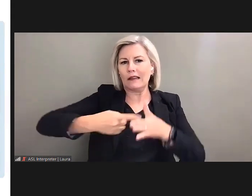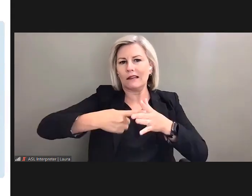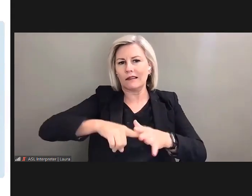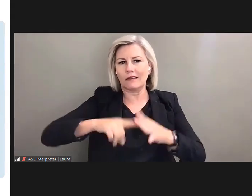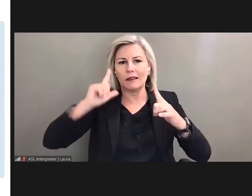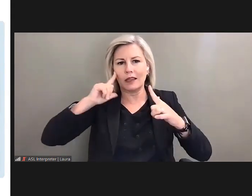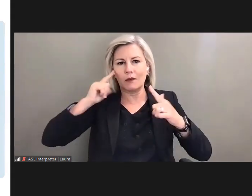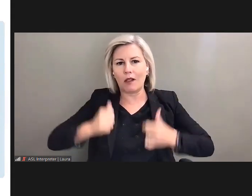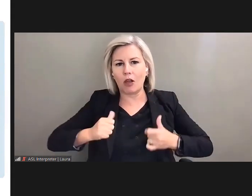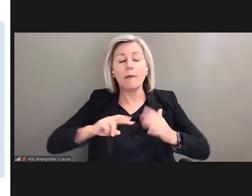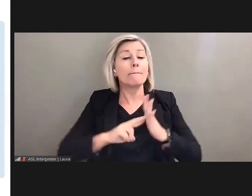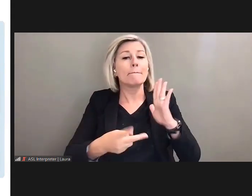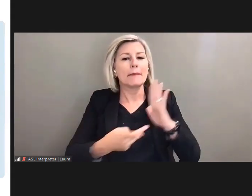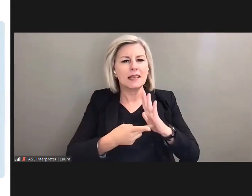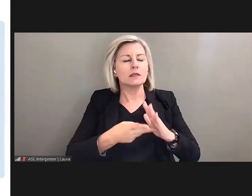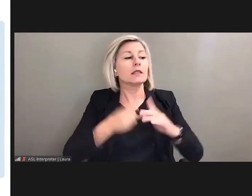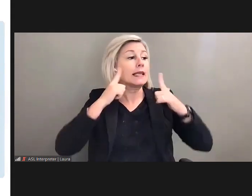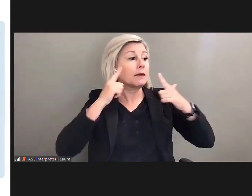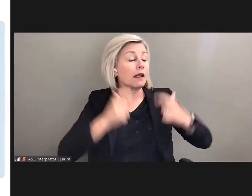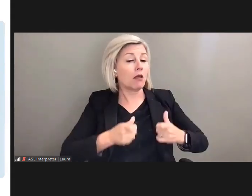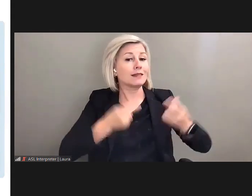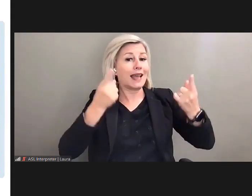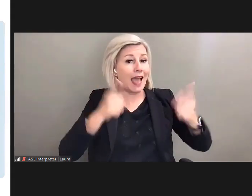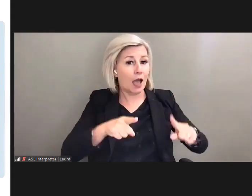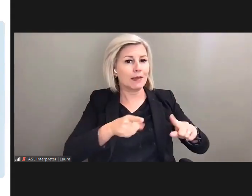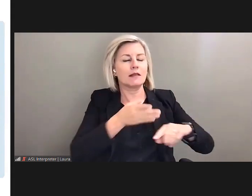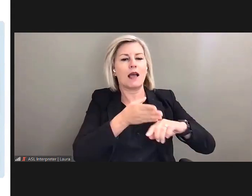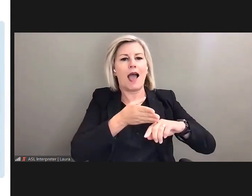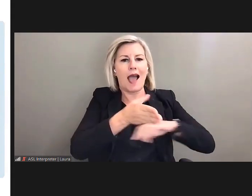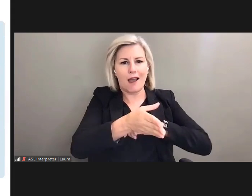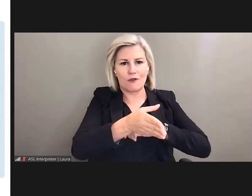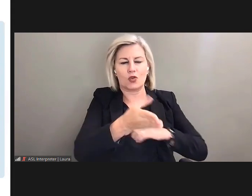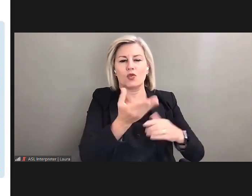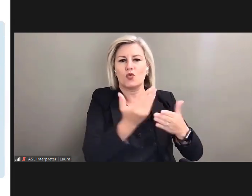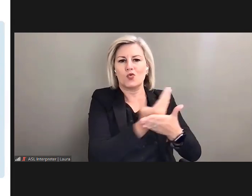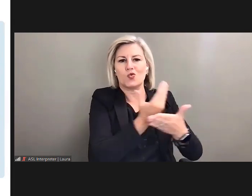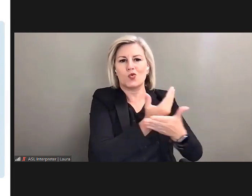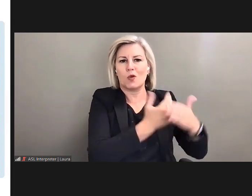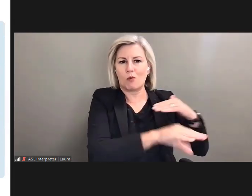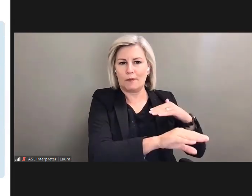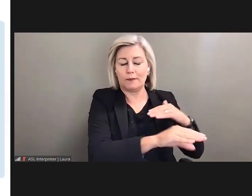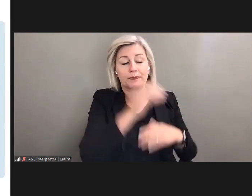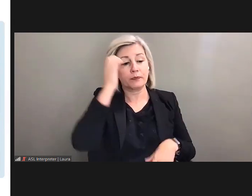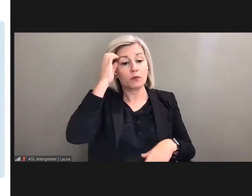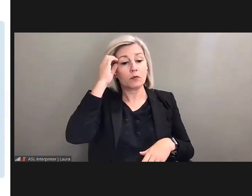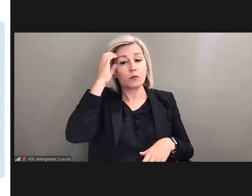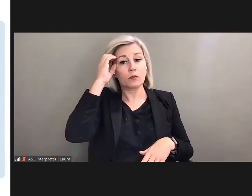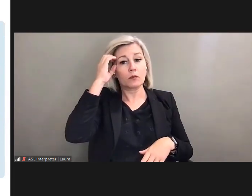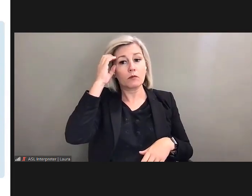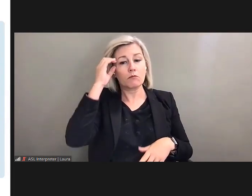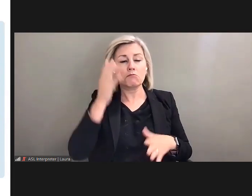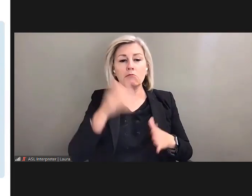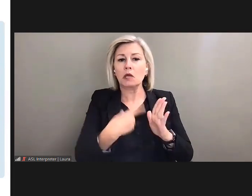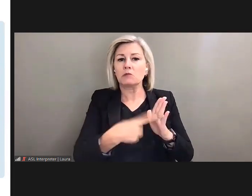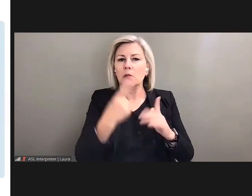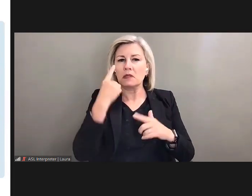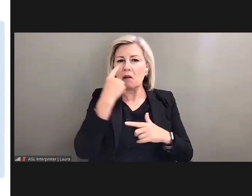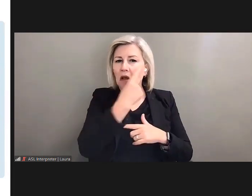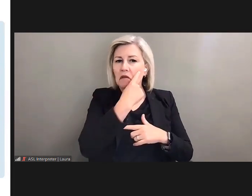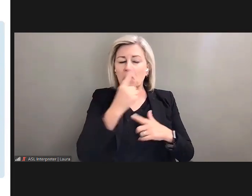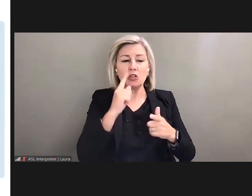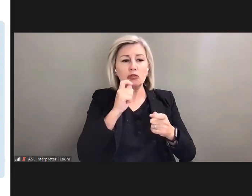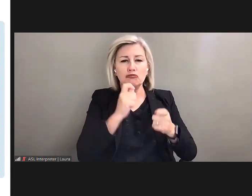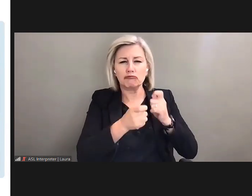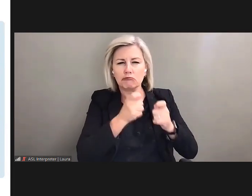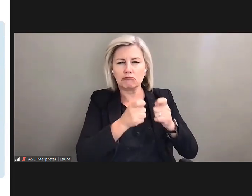it's acquired after the newborn period. And again, similar to subtle changes in vision that it can occur for any of us, a